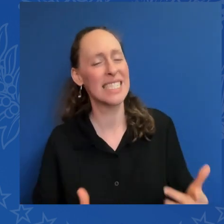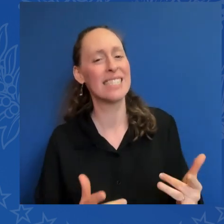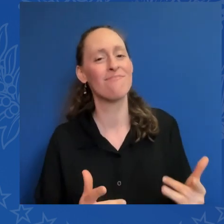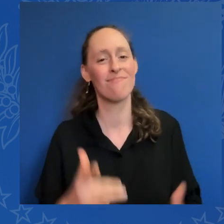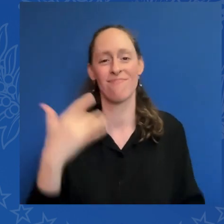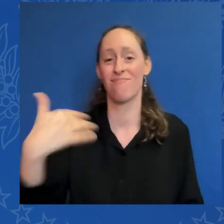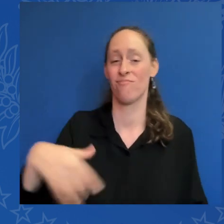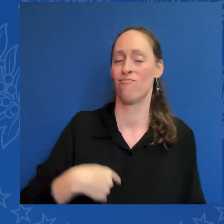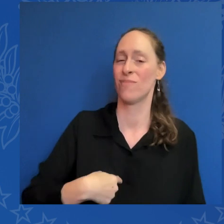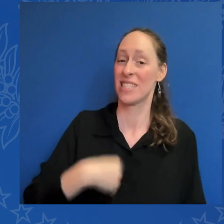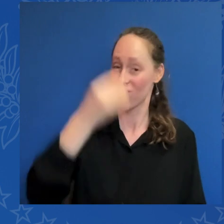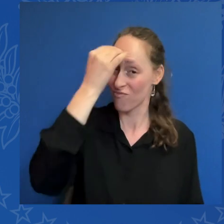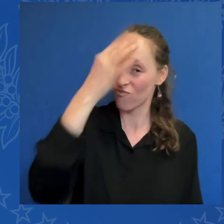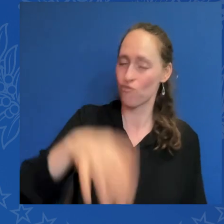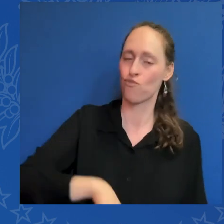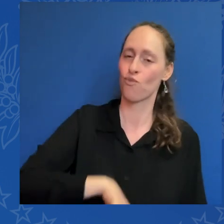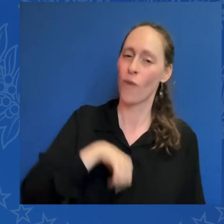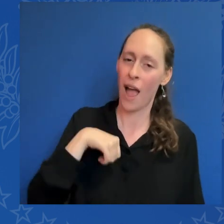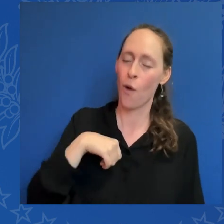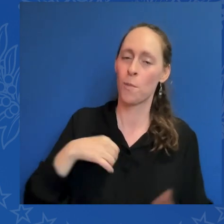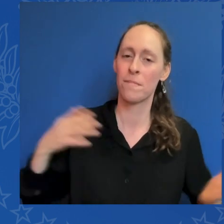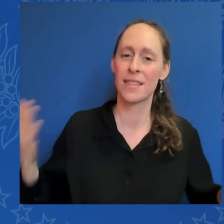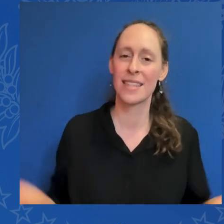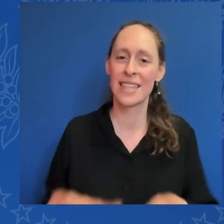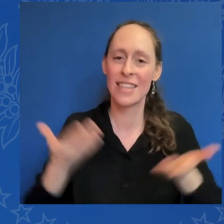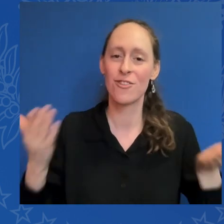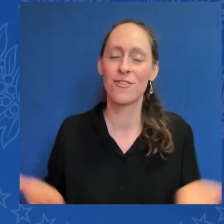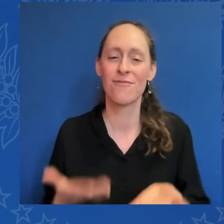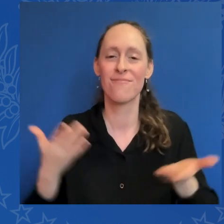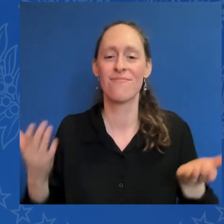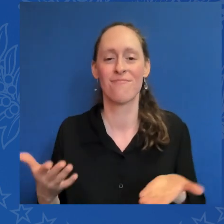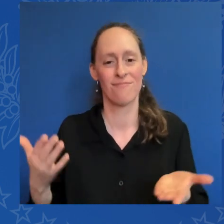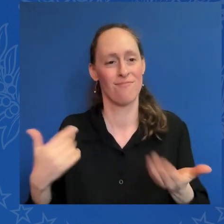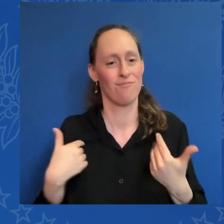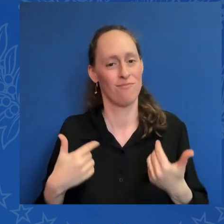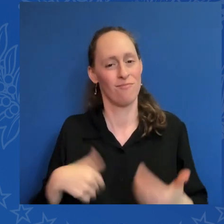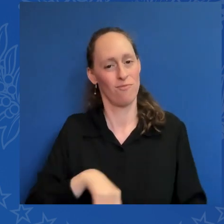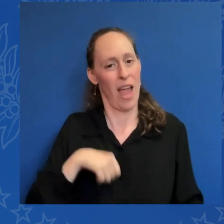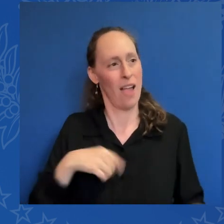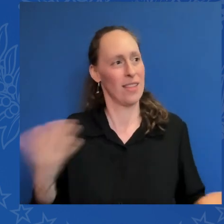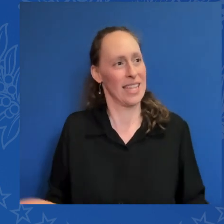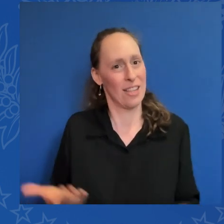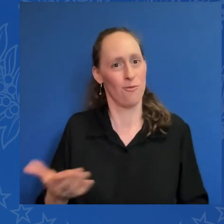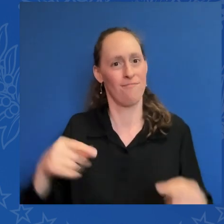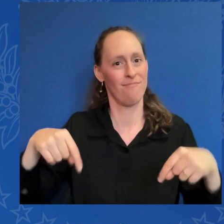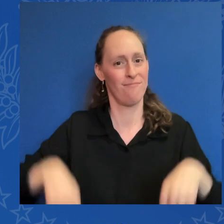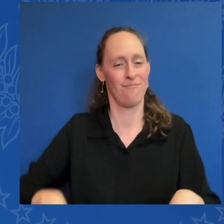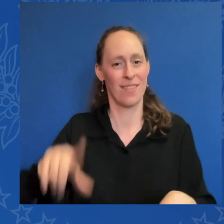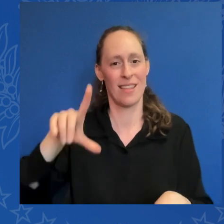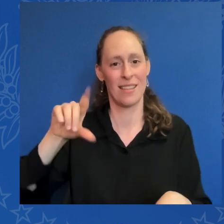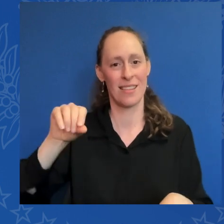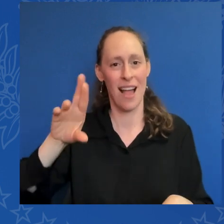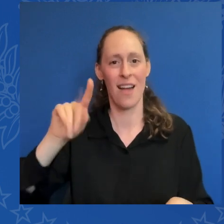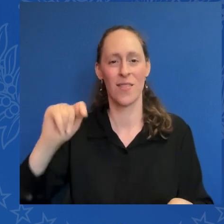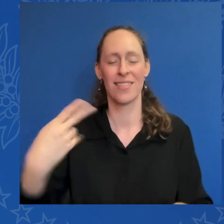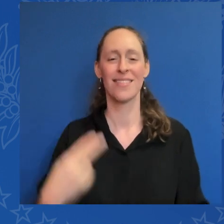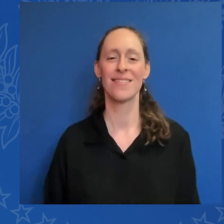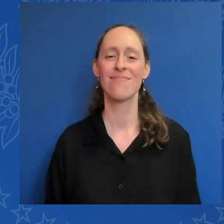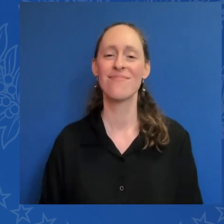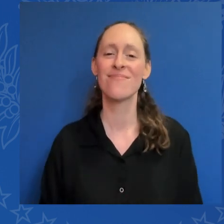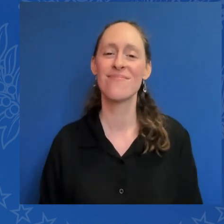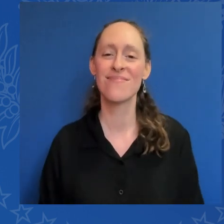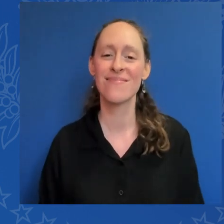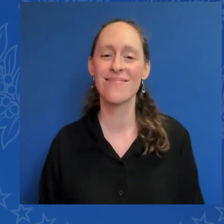so proud to be with, I don't want to ruin the reputation, but the Carneys are